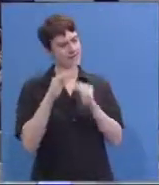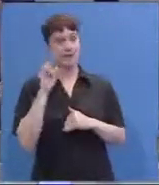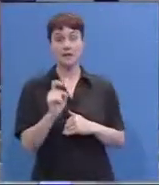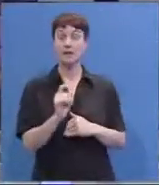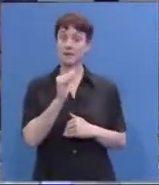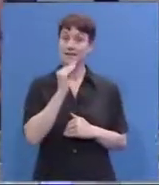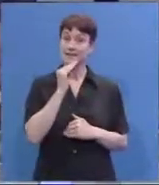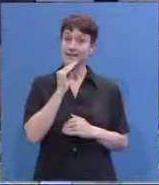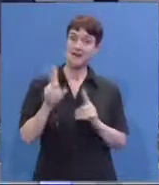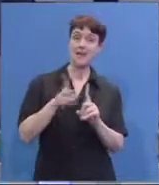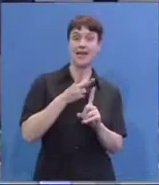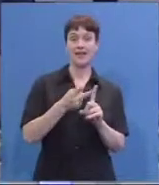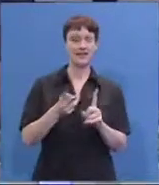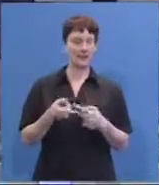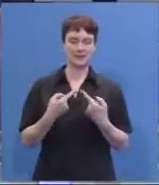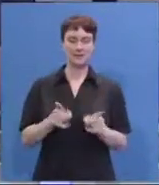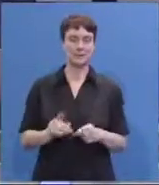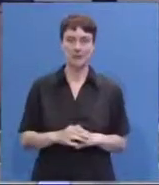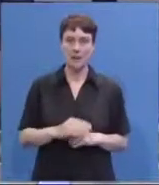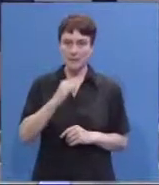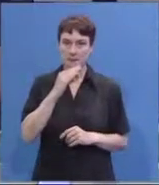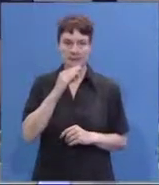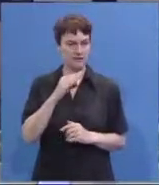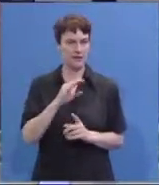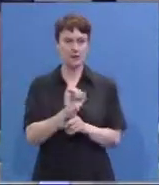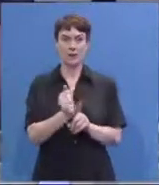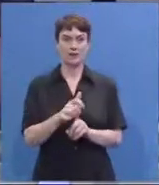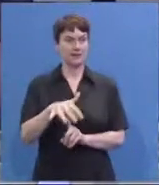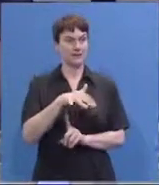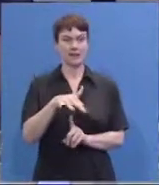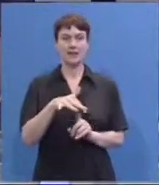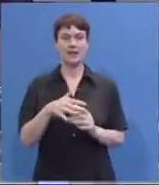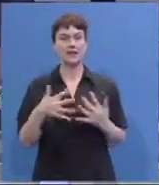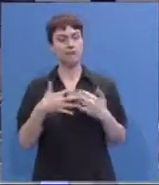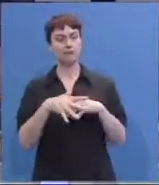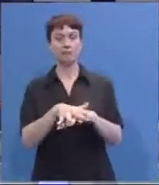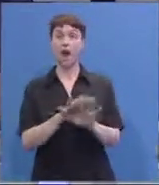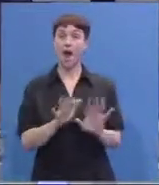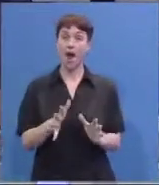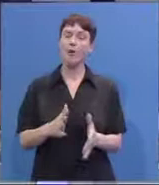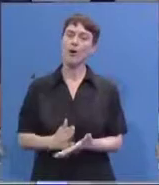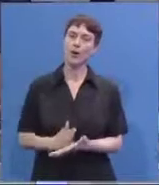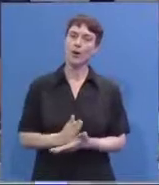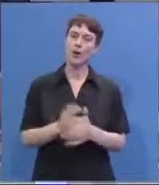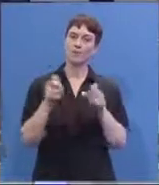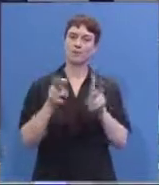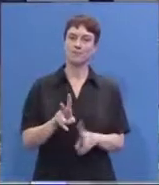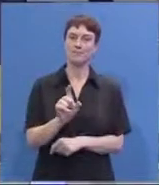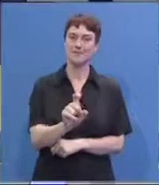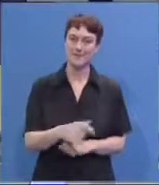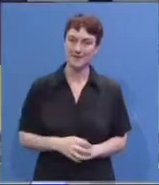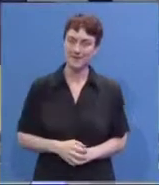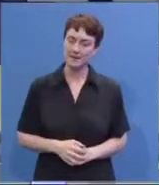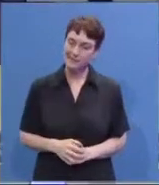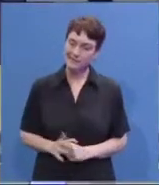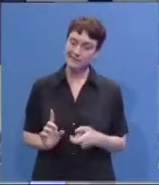which society could no longer be disintegrated. So the harmony of society, that's what